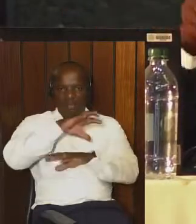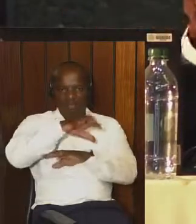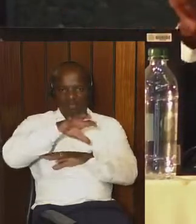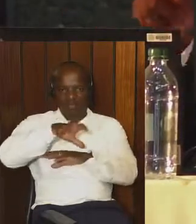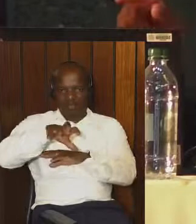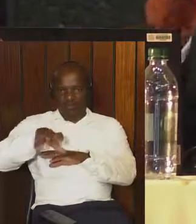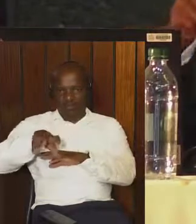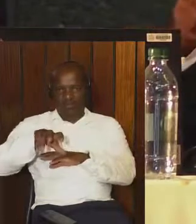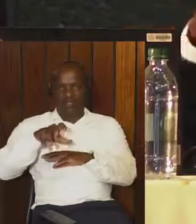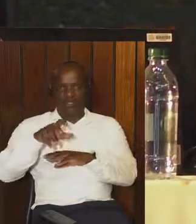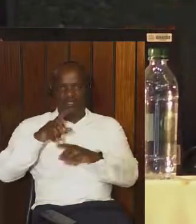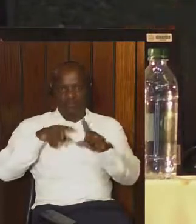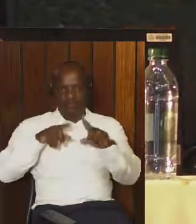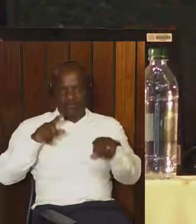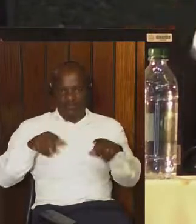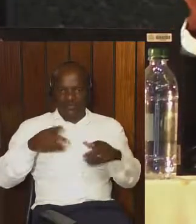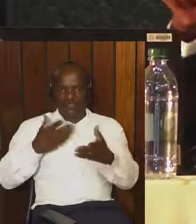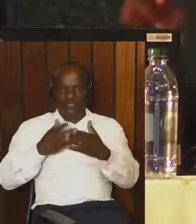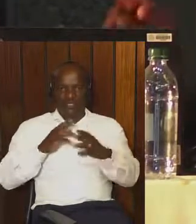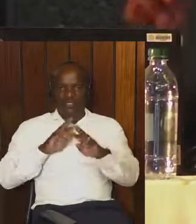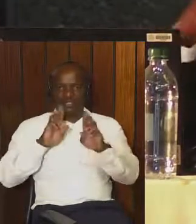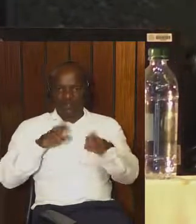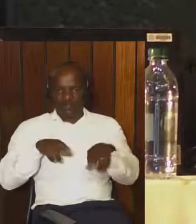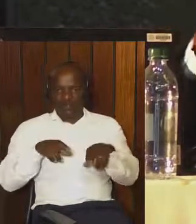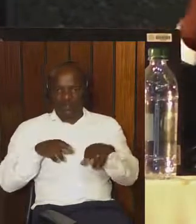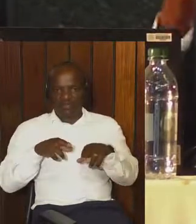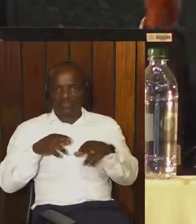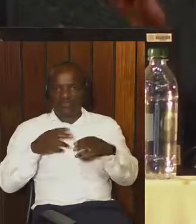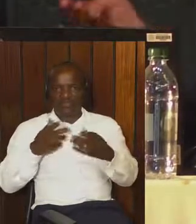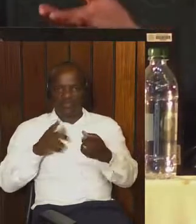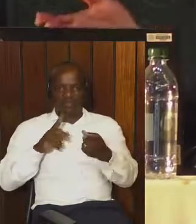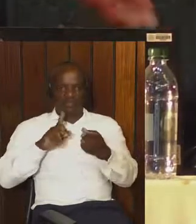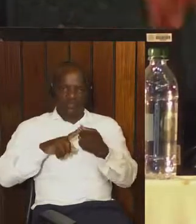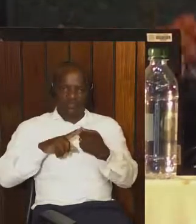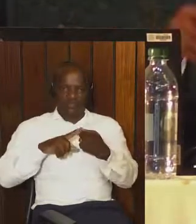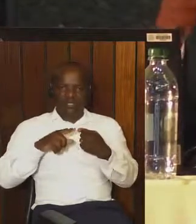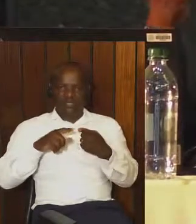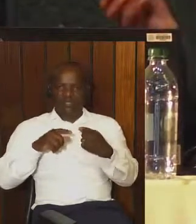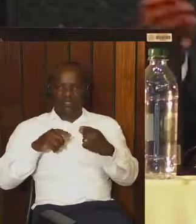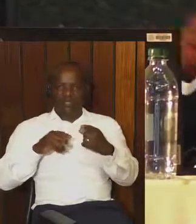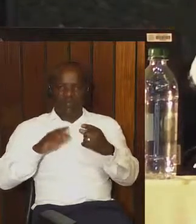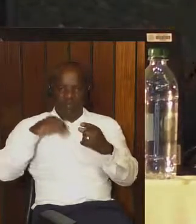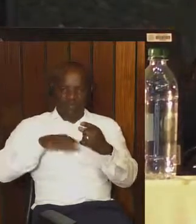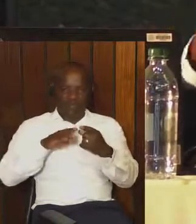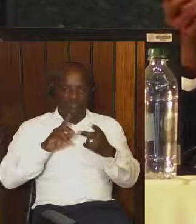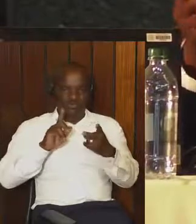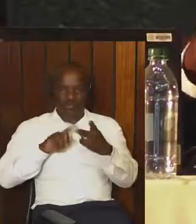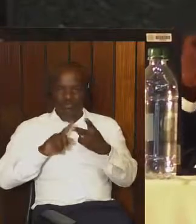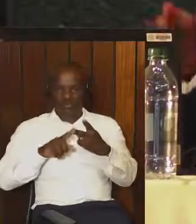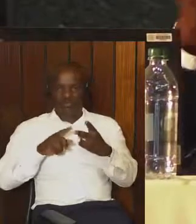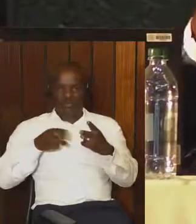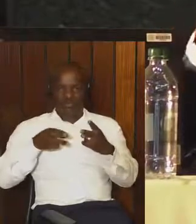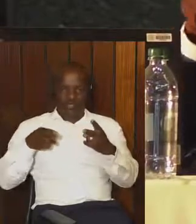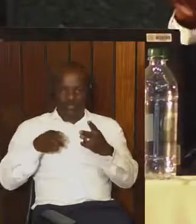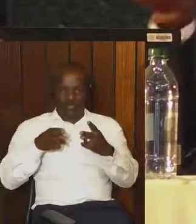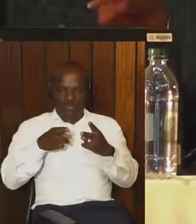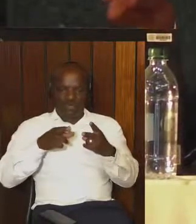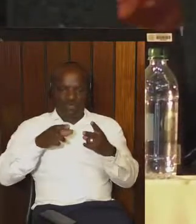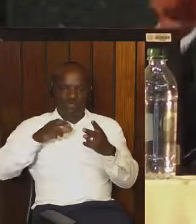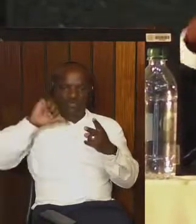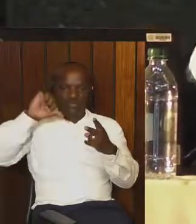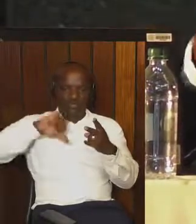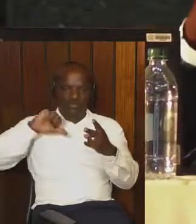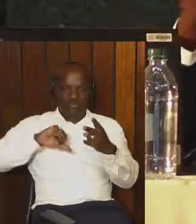Yellow, Lega reporter, Mola Lara, Renalabo tat about the portal, Renalabo tat about the Lajalna Jelarileng, Adiravozi, Boyang,